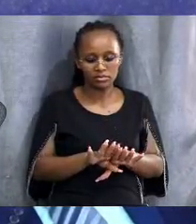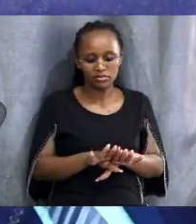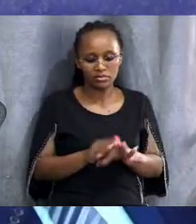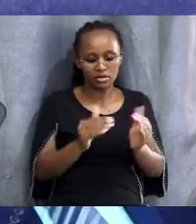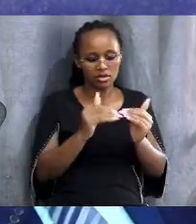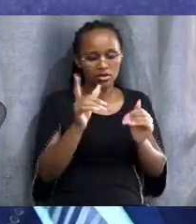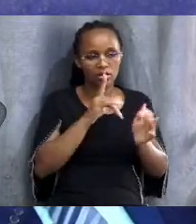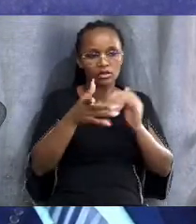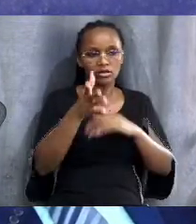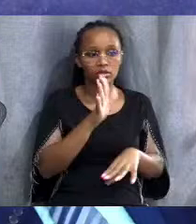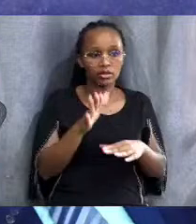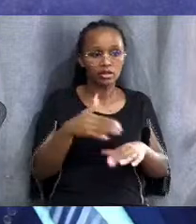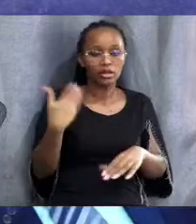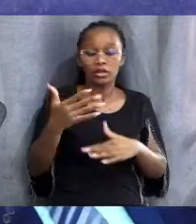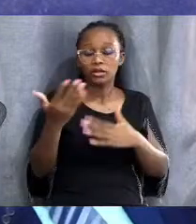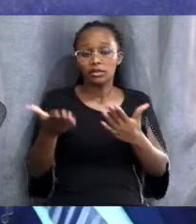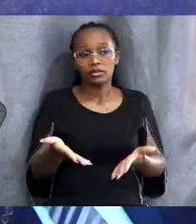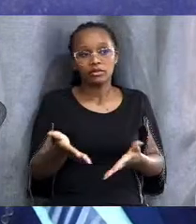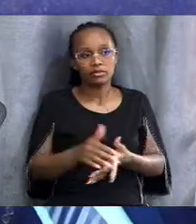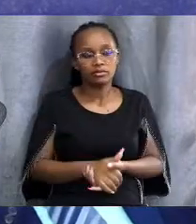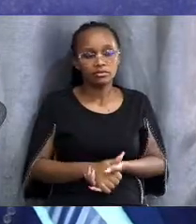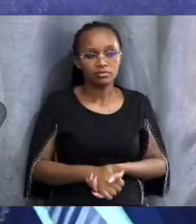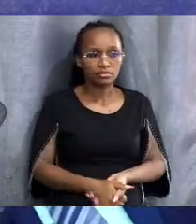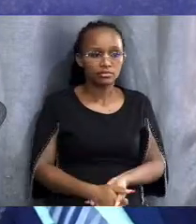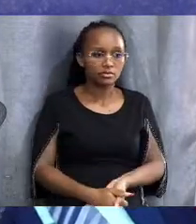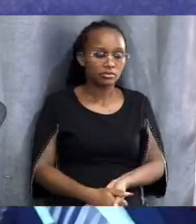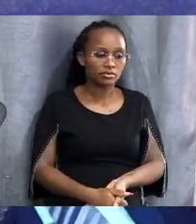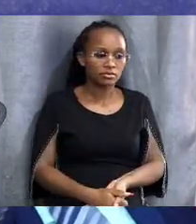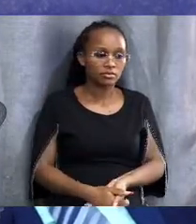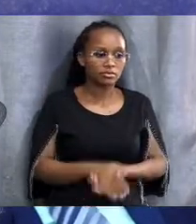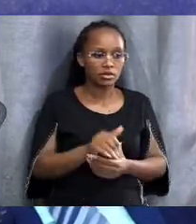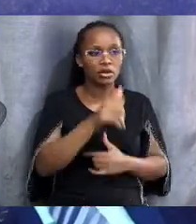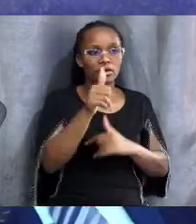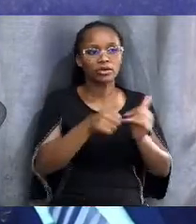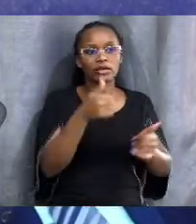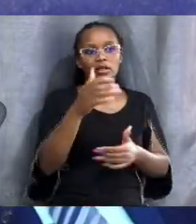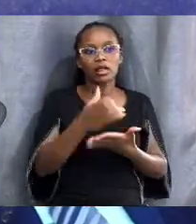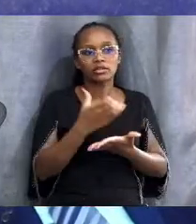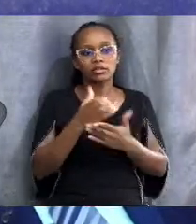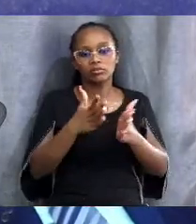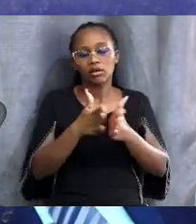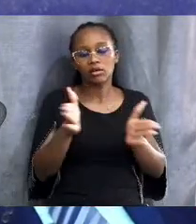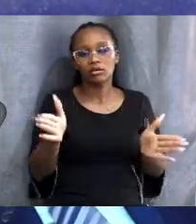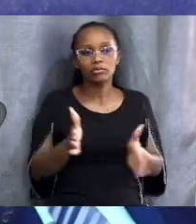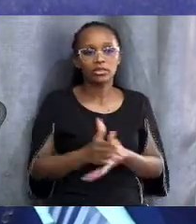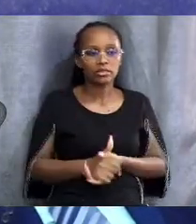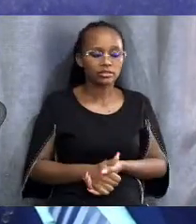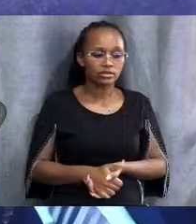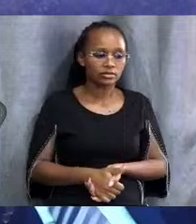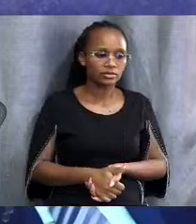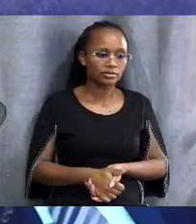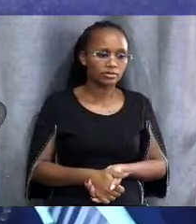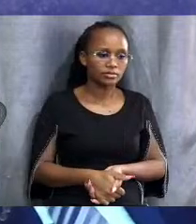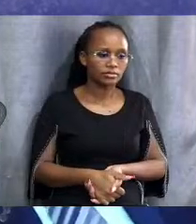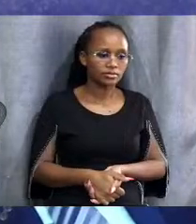Equally, God is present when another chapter opens.